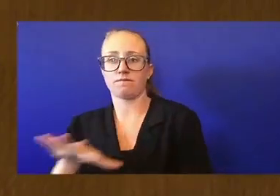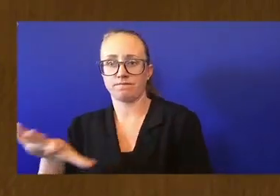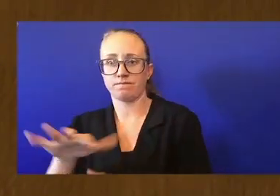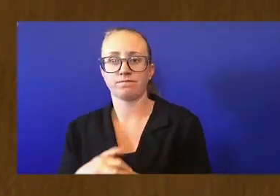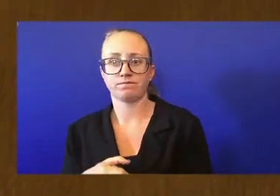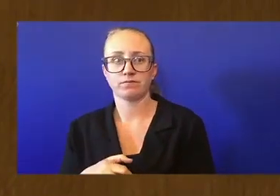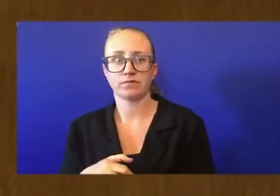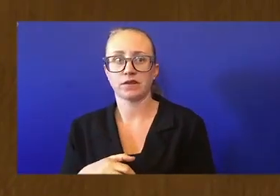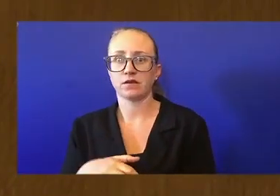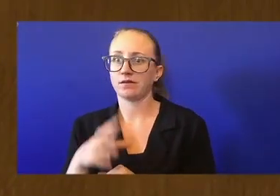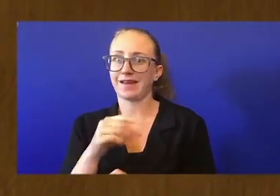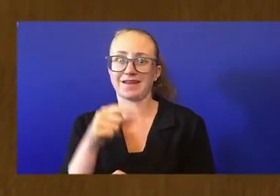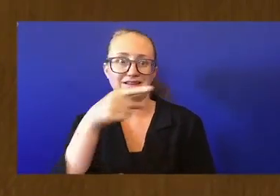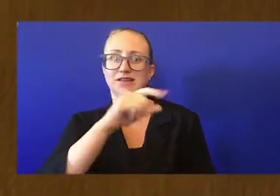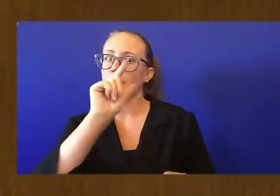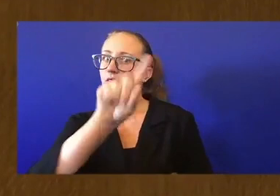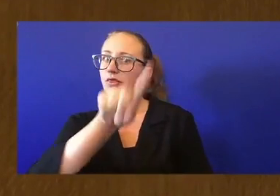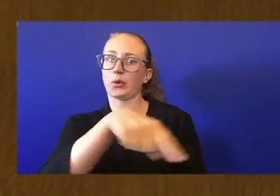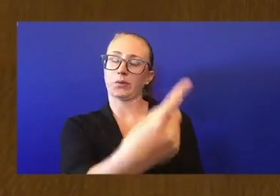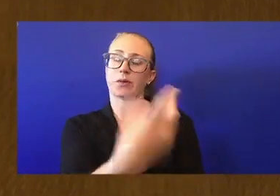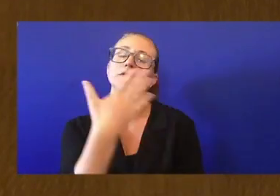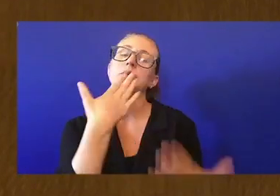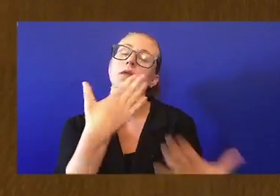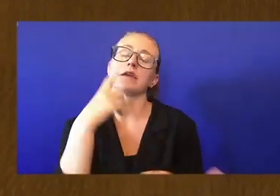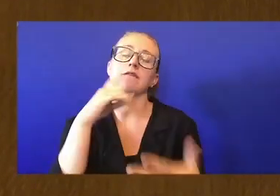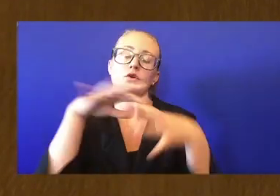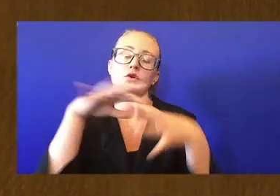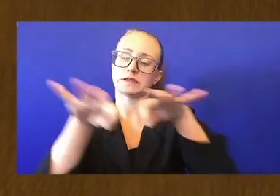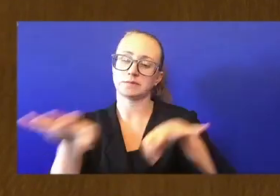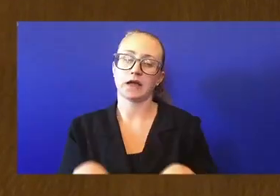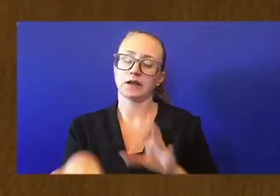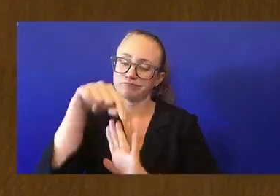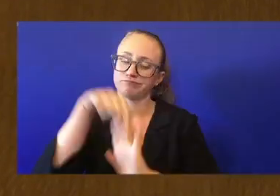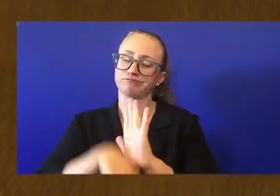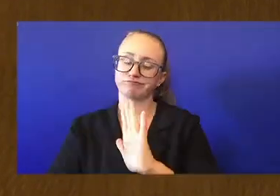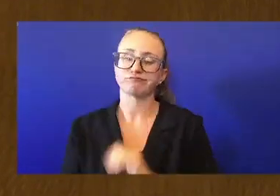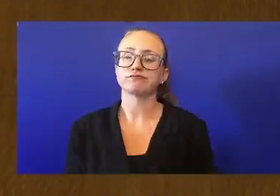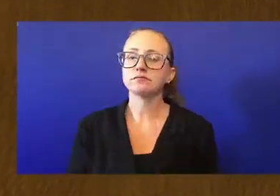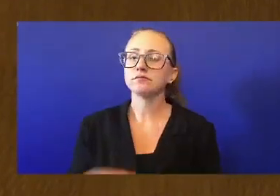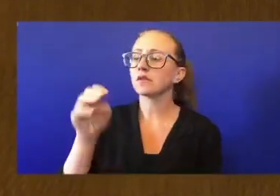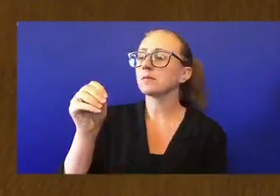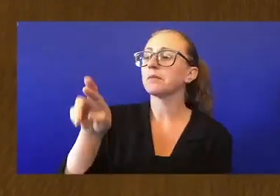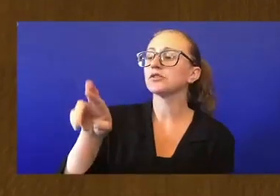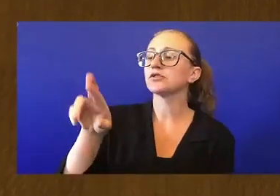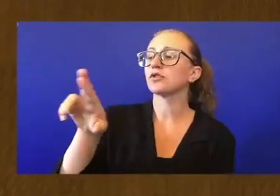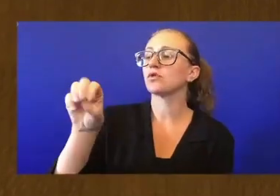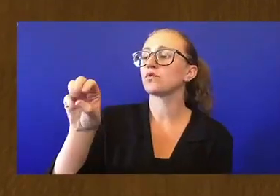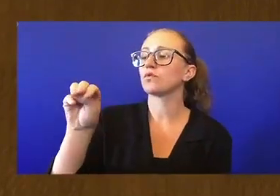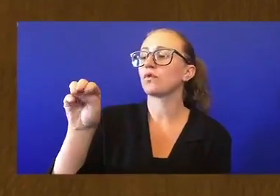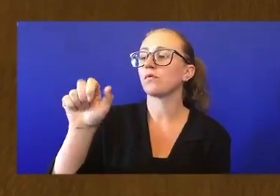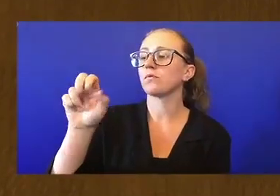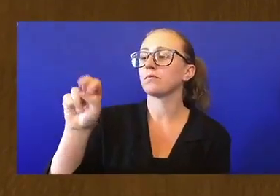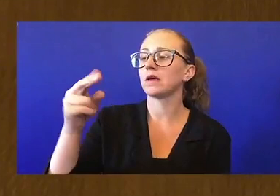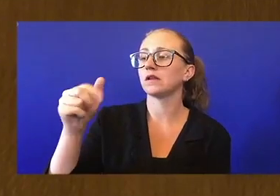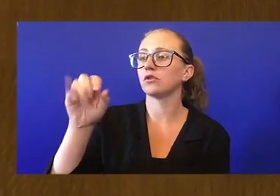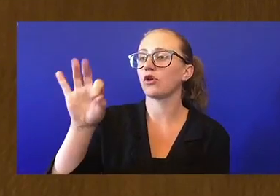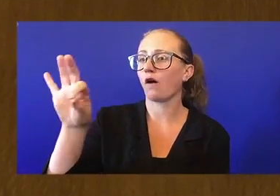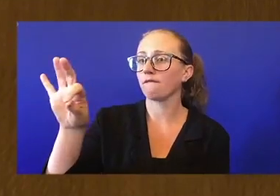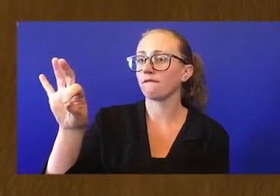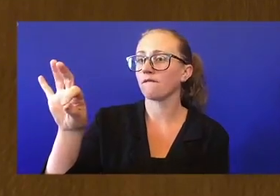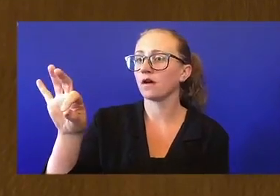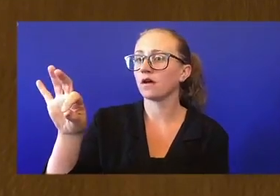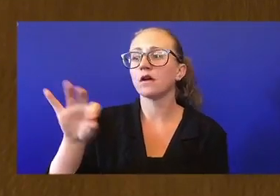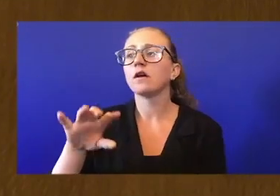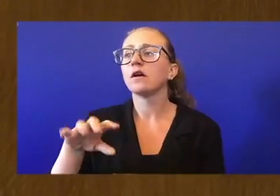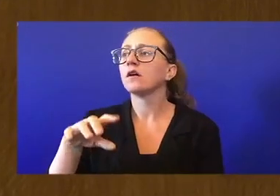Sure. explaining that thoroughly. Question for Mr. Romanoff. When you look at how AI